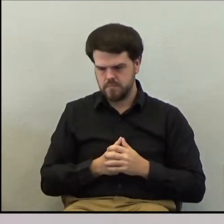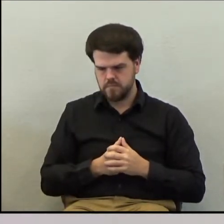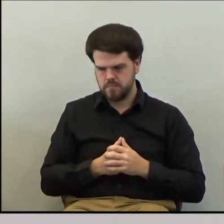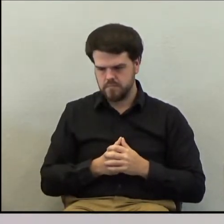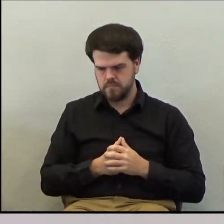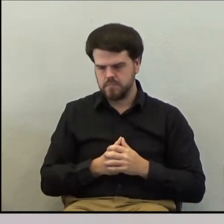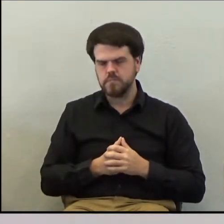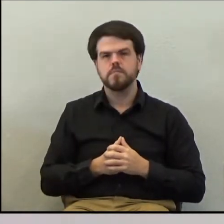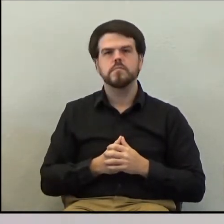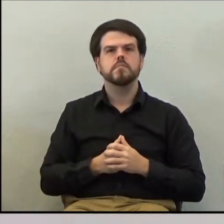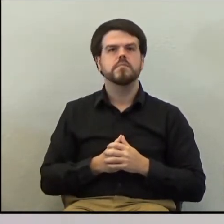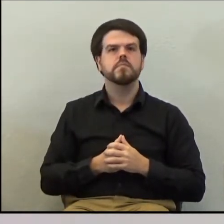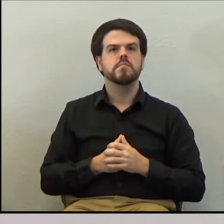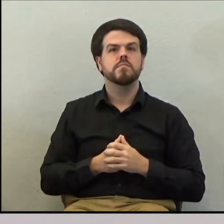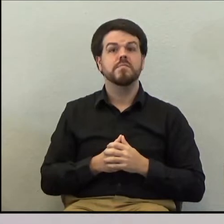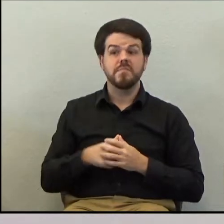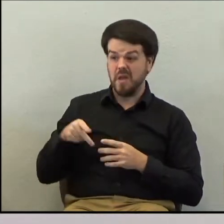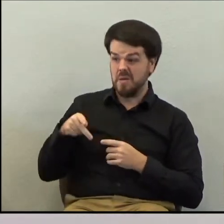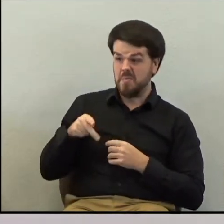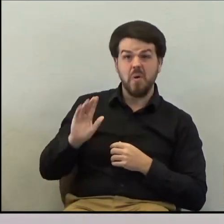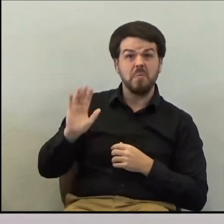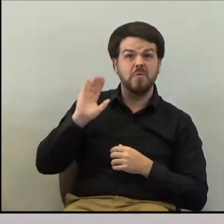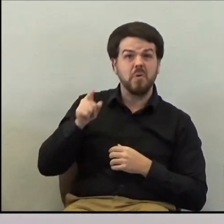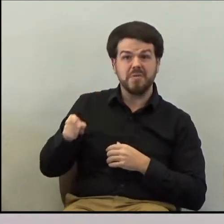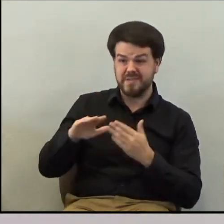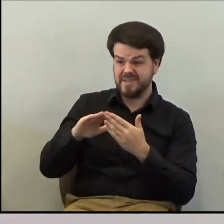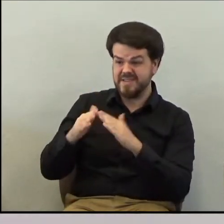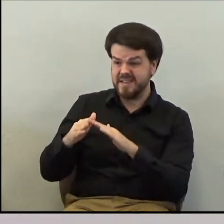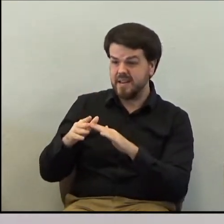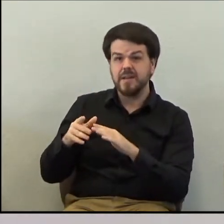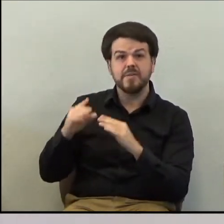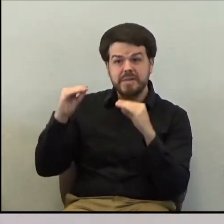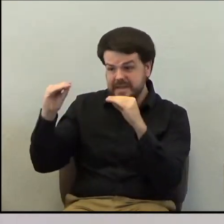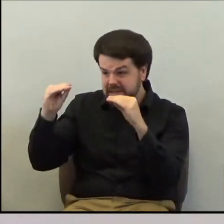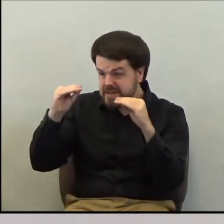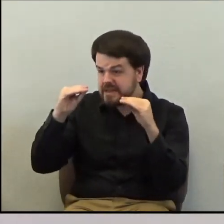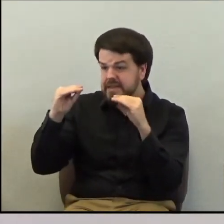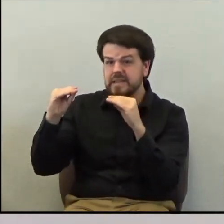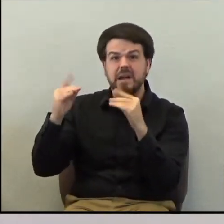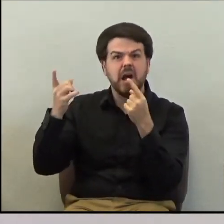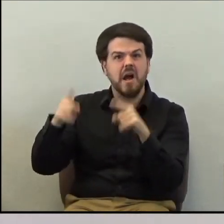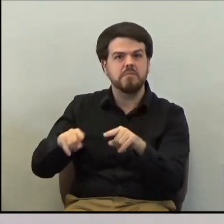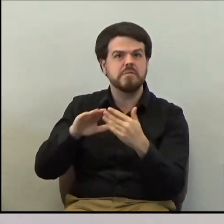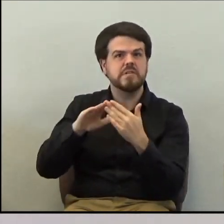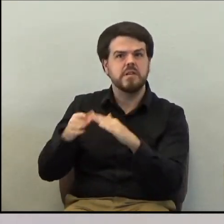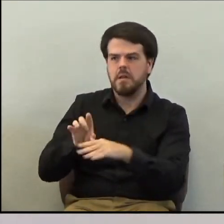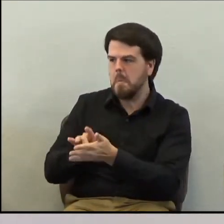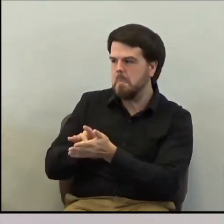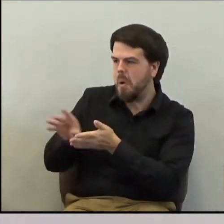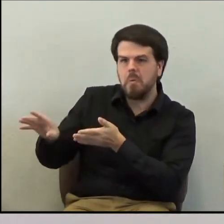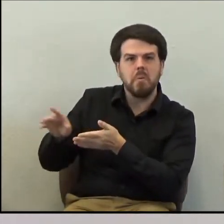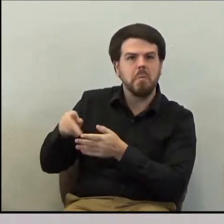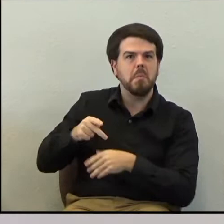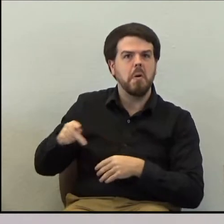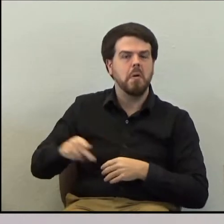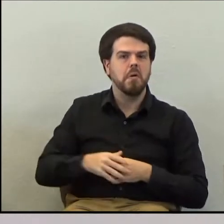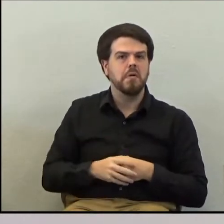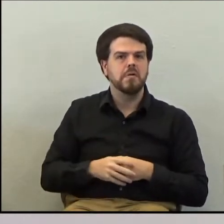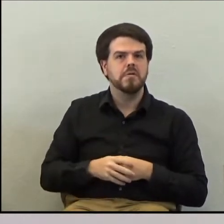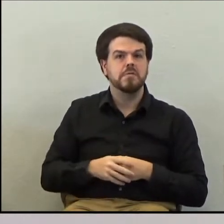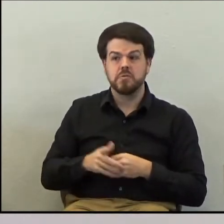And Paul had been run out of town. He wasn't there any longer to teach them. So all they had to instruct them was this